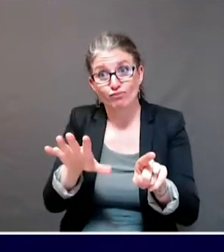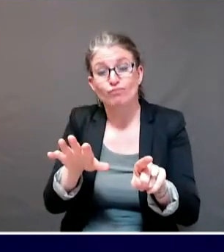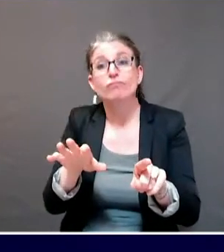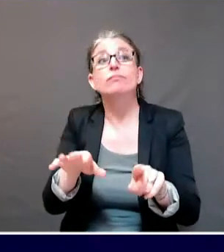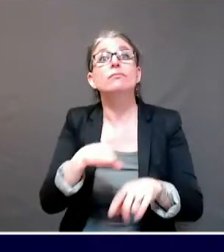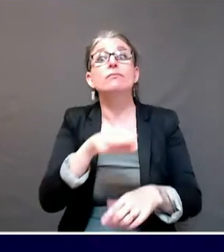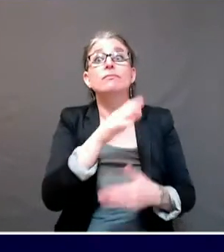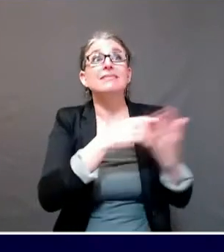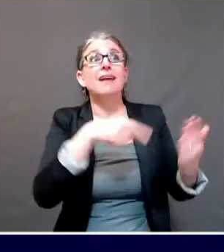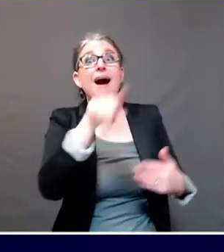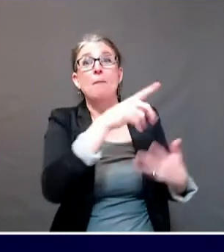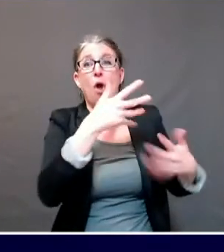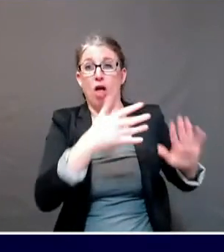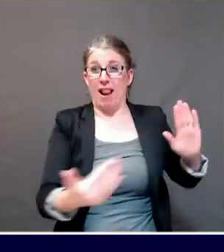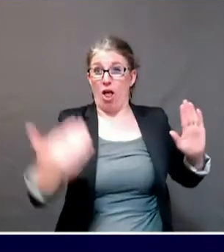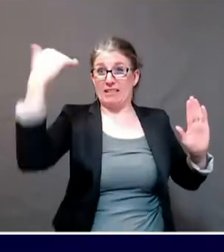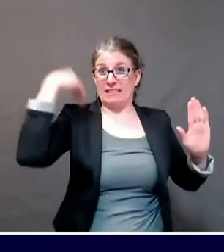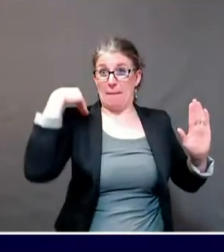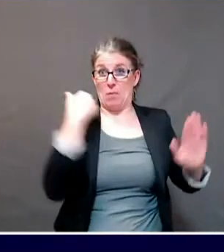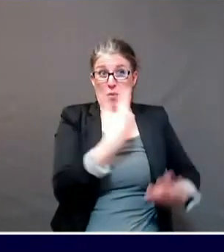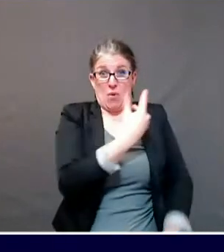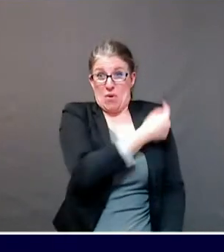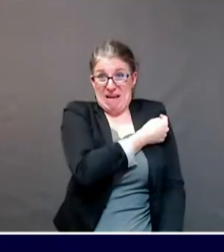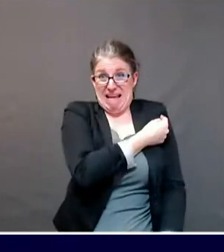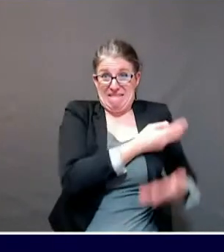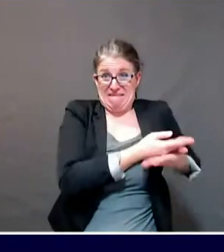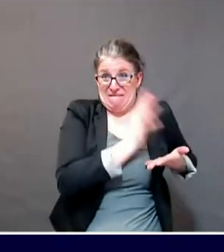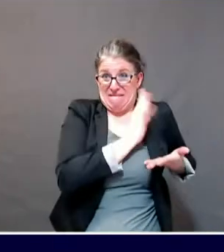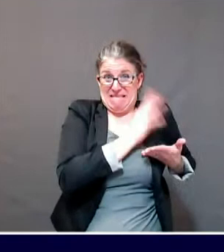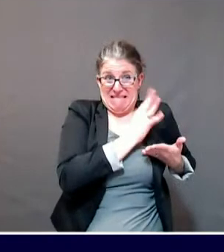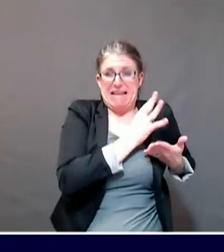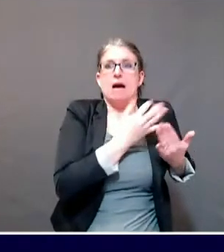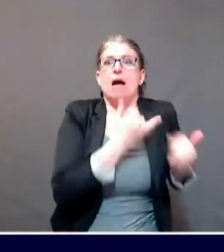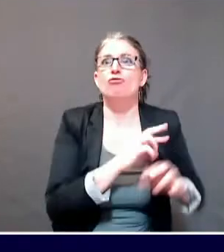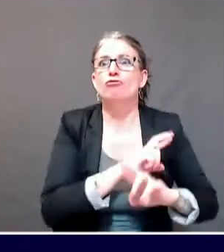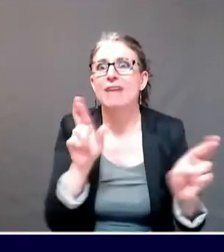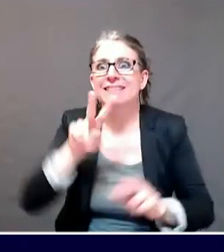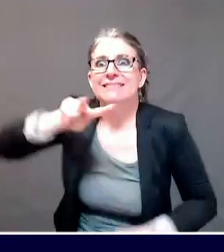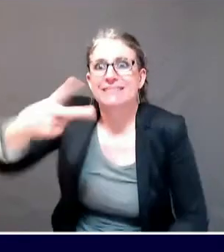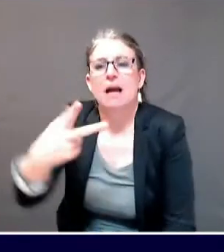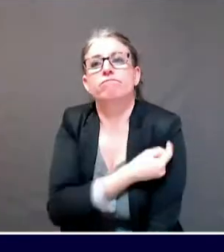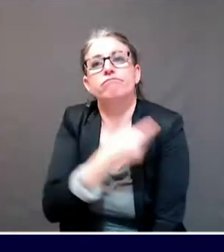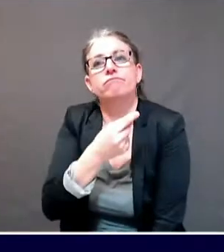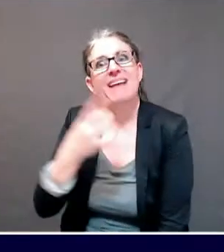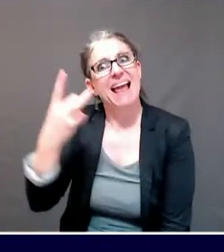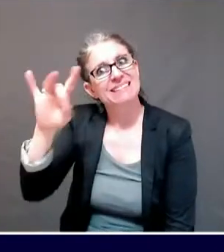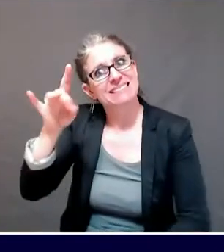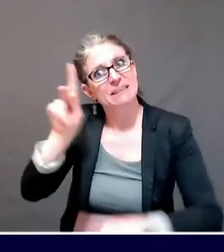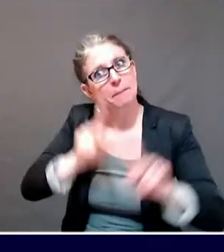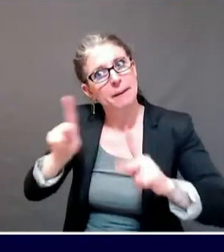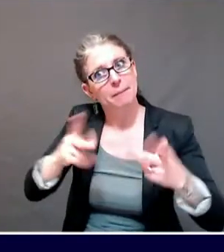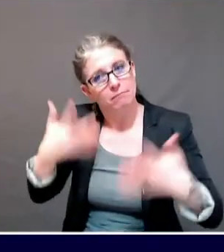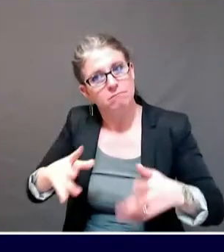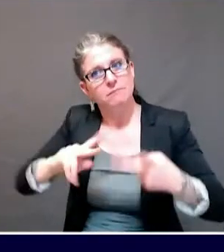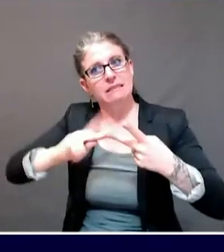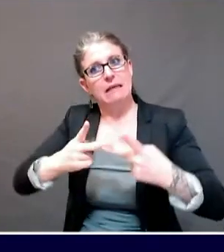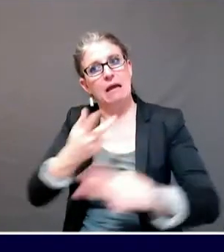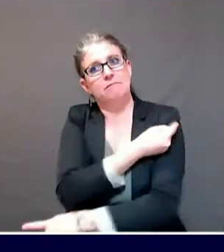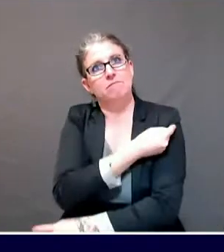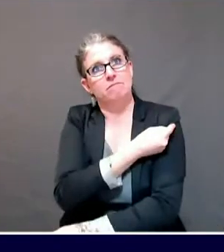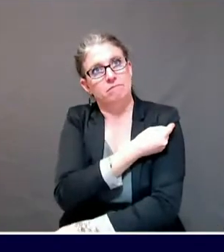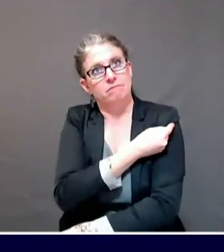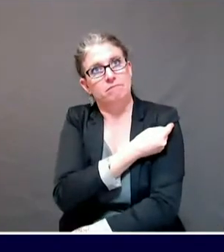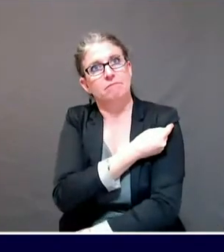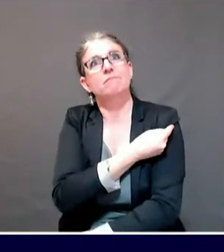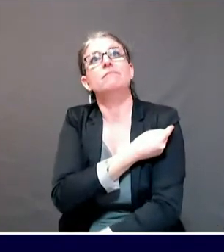33,425 have received not just their first dose, but now their second dose. As we move now, being in that